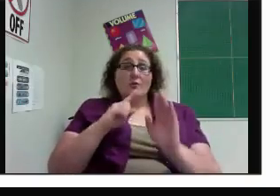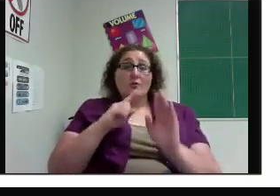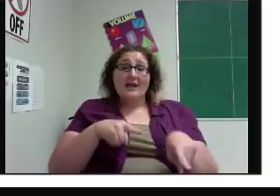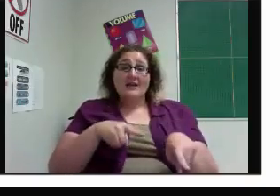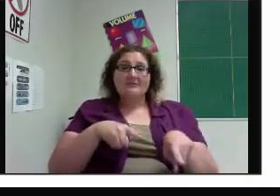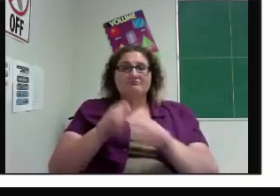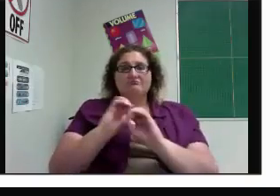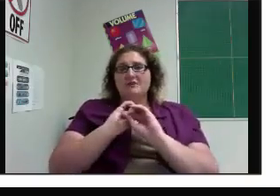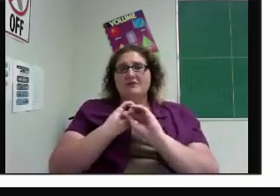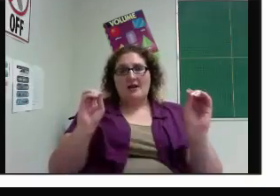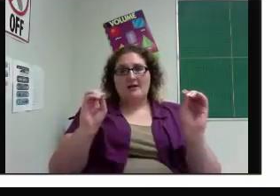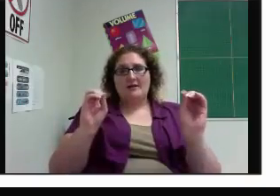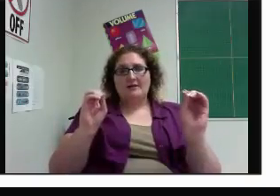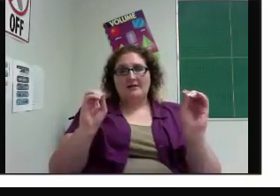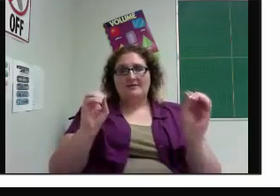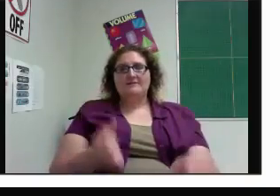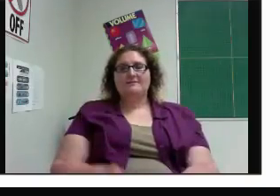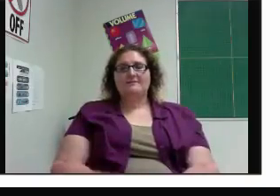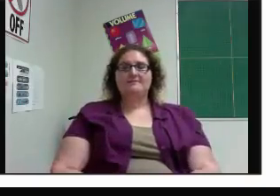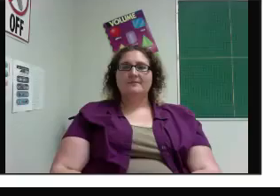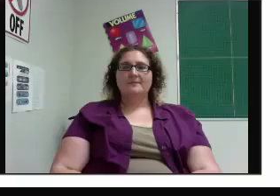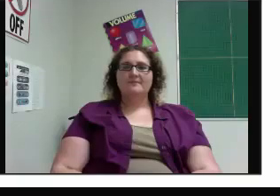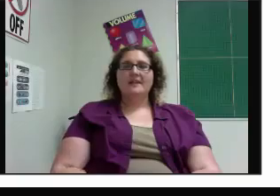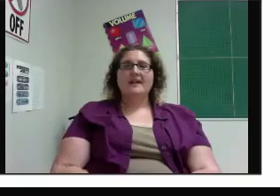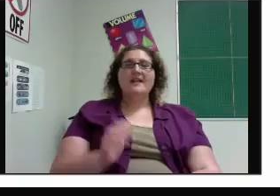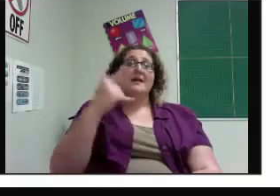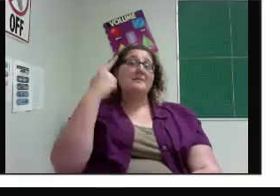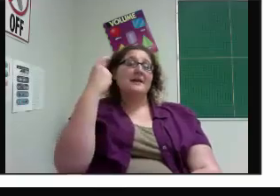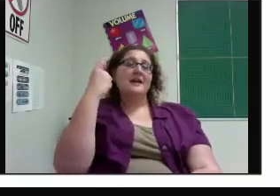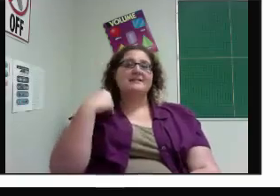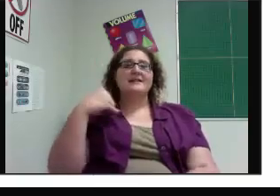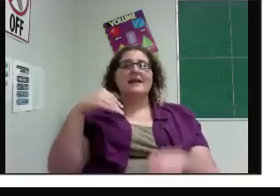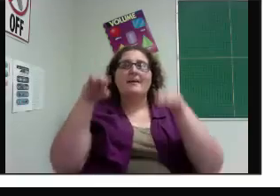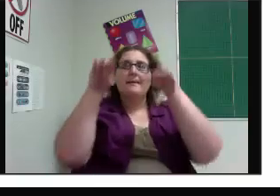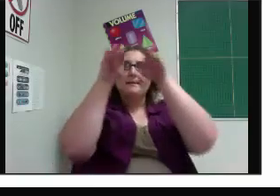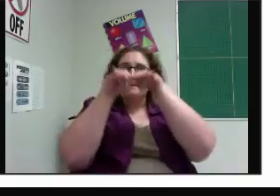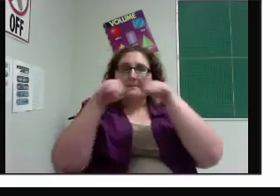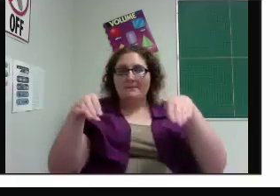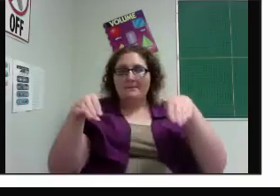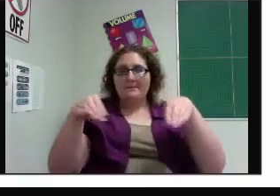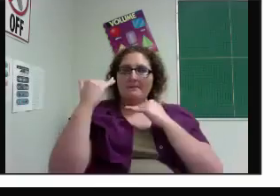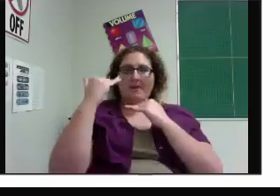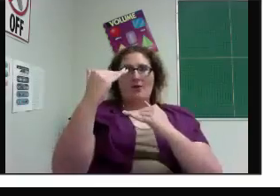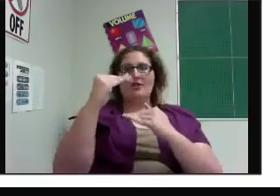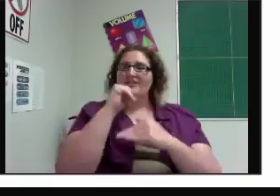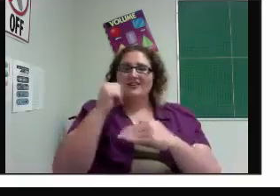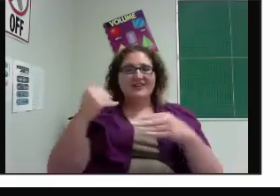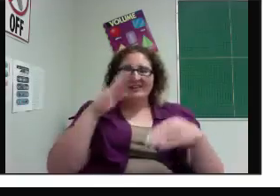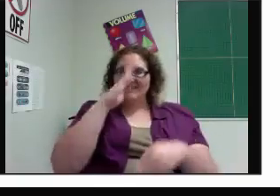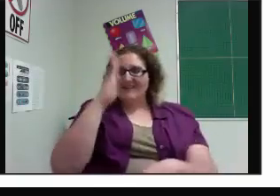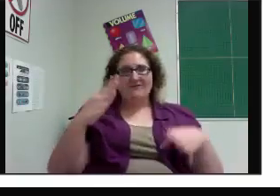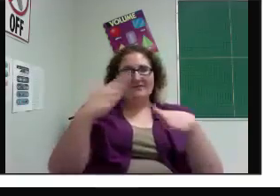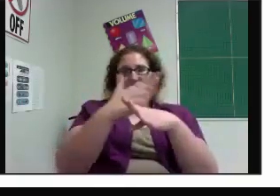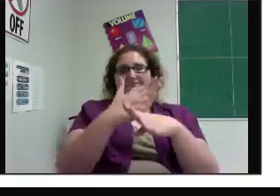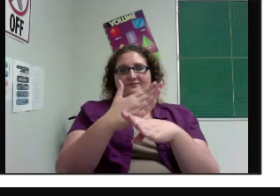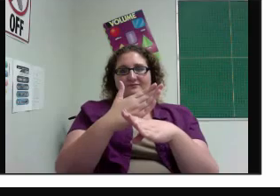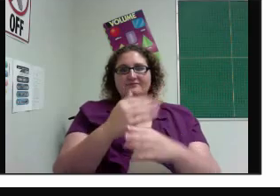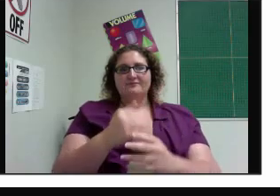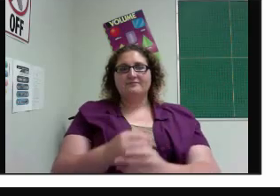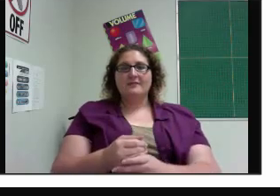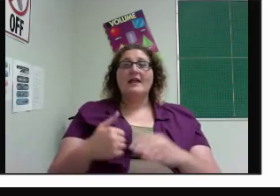be none. And it's because they're parallel to each other. They're not going to intersect. Okay, the next one